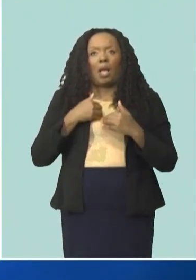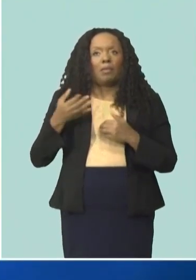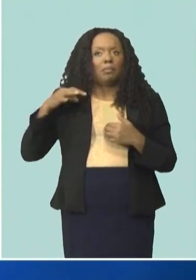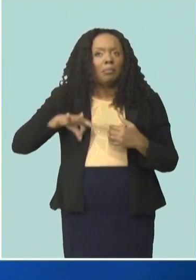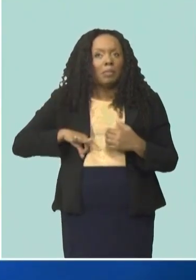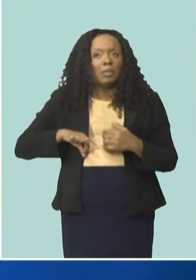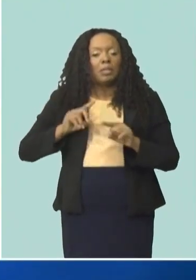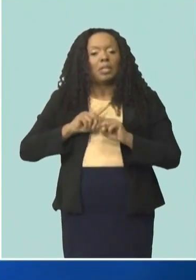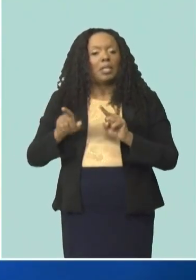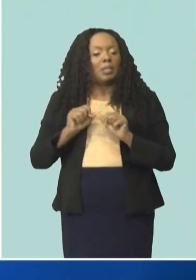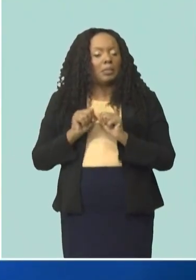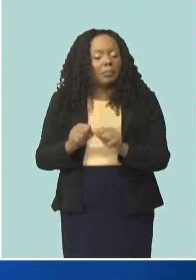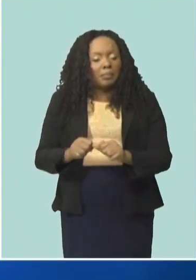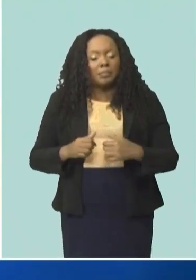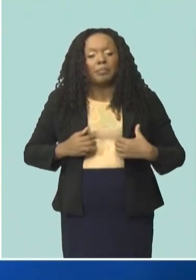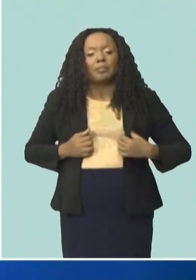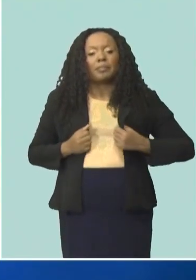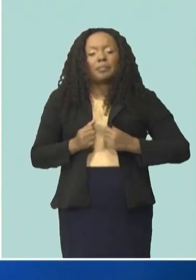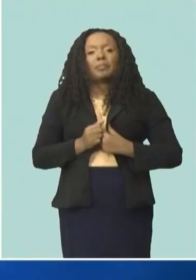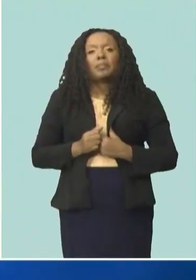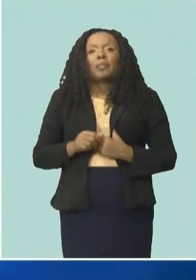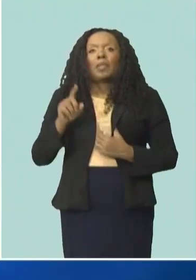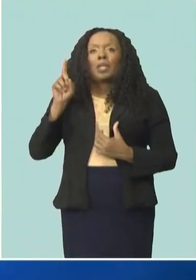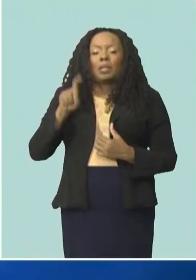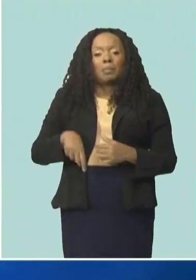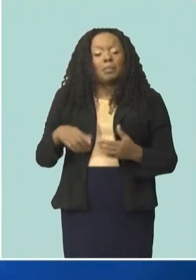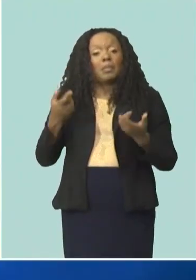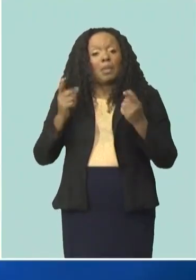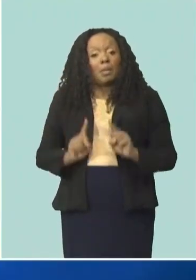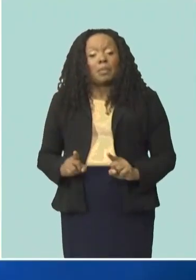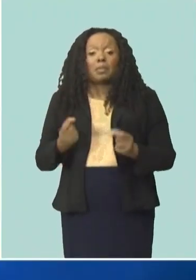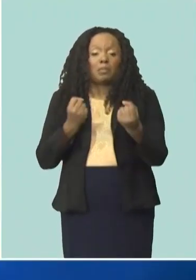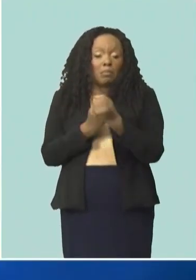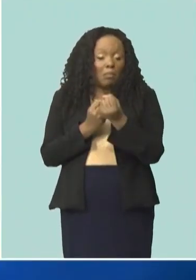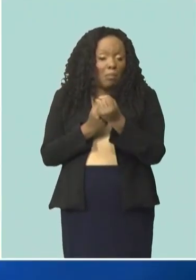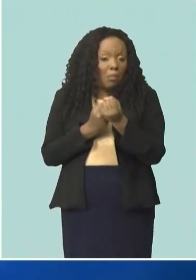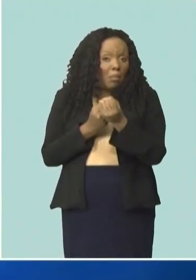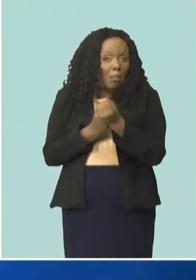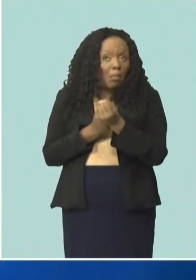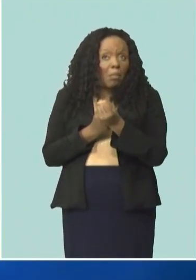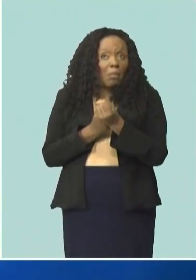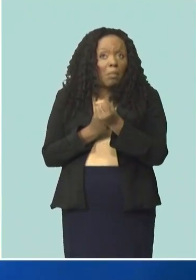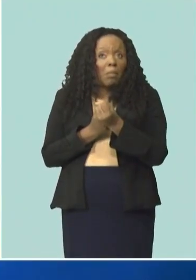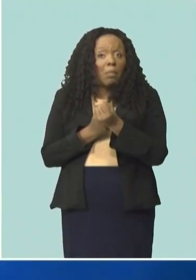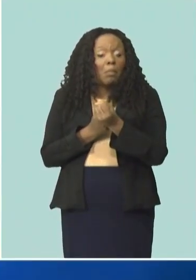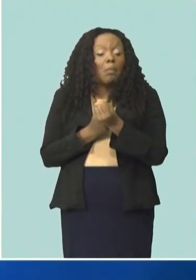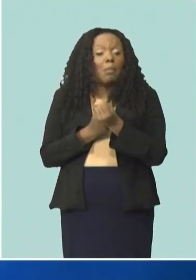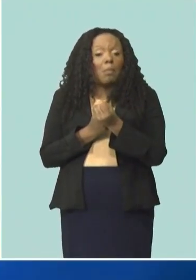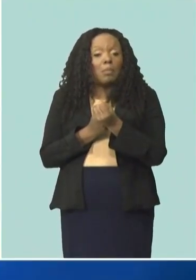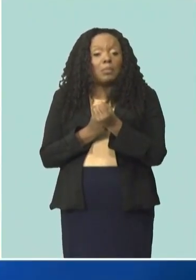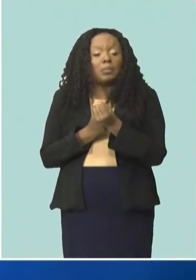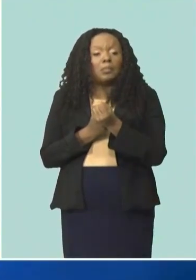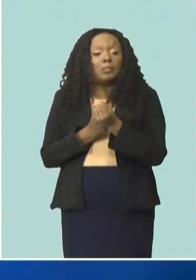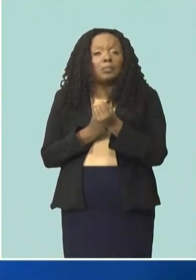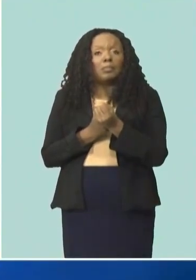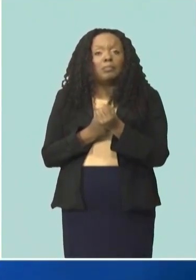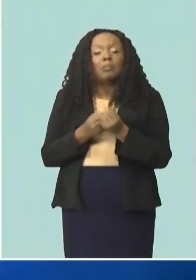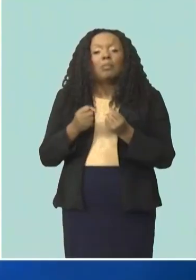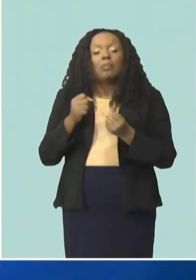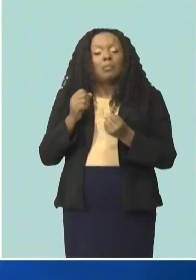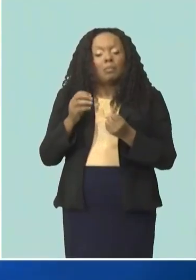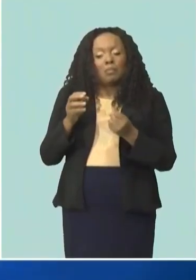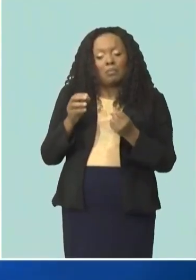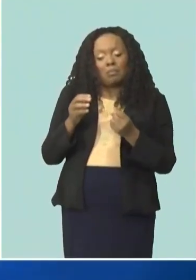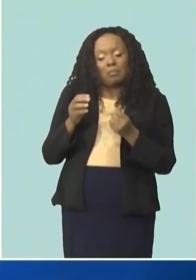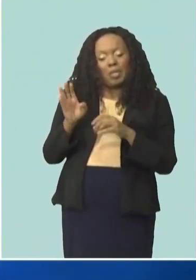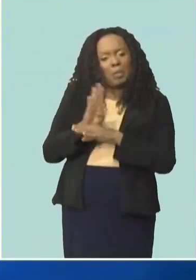untenable. Migration into the TDA must occur urgently to support fleet renewal, the adoption of greener vehicles,